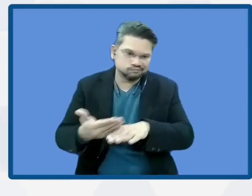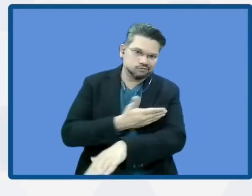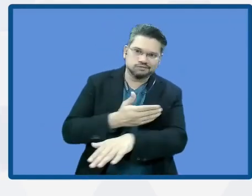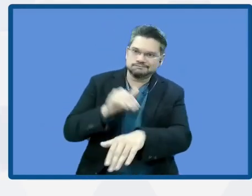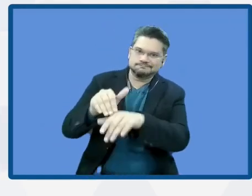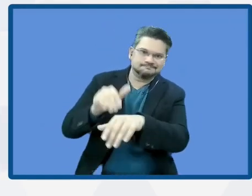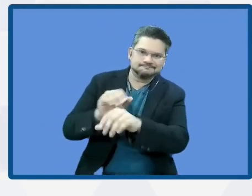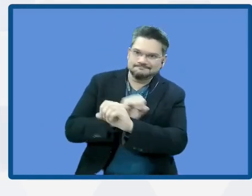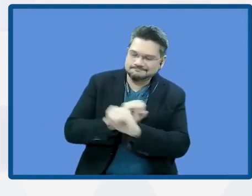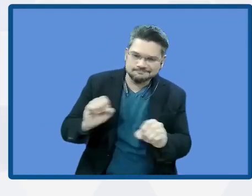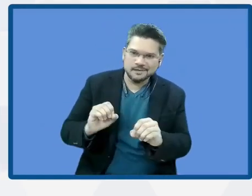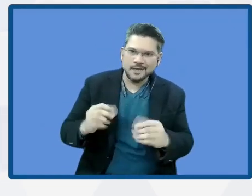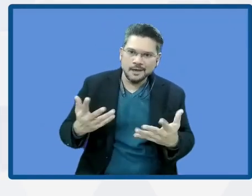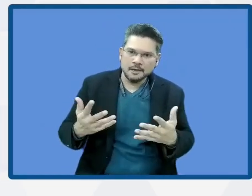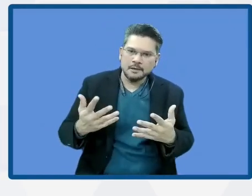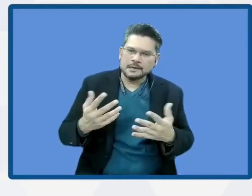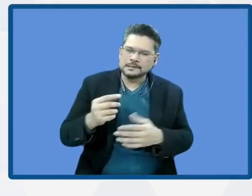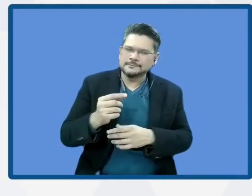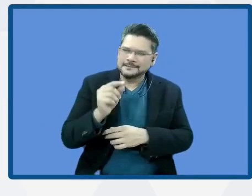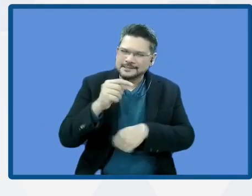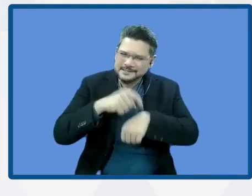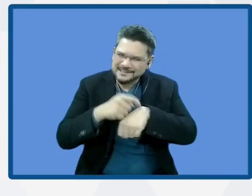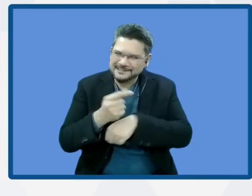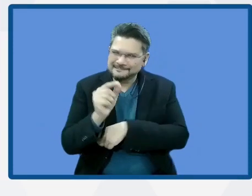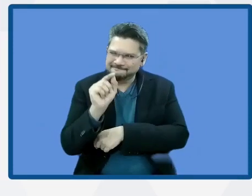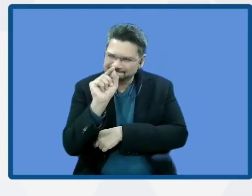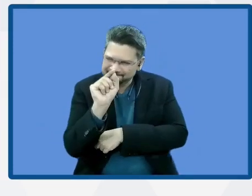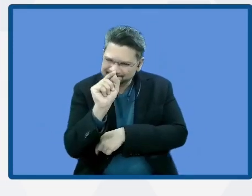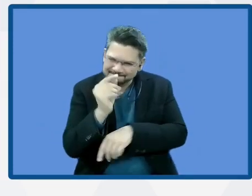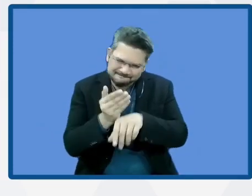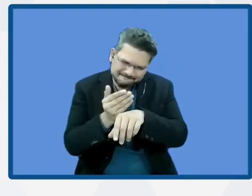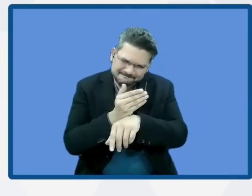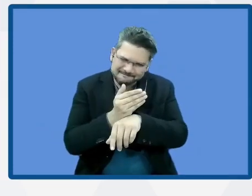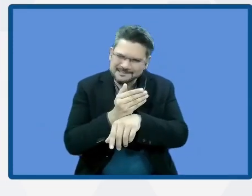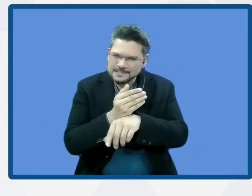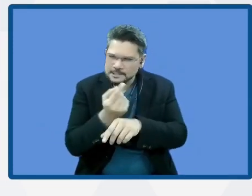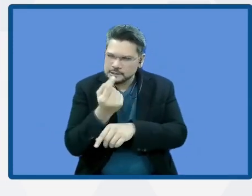give them extra seconds so they can find a safe space, a vital space.